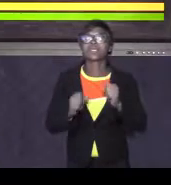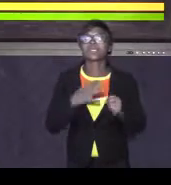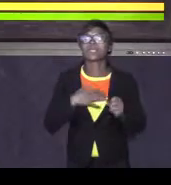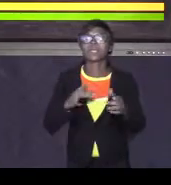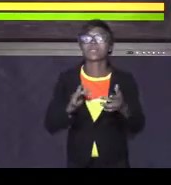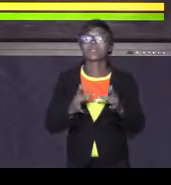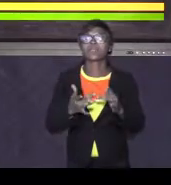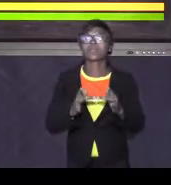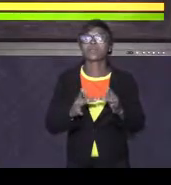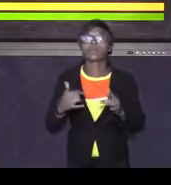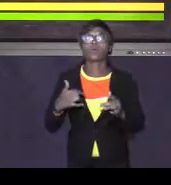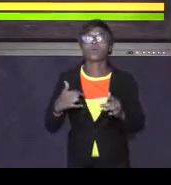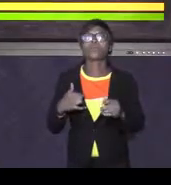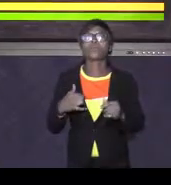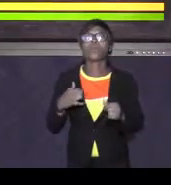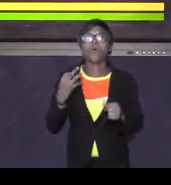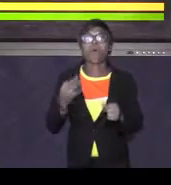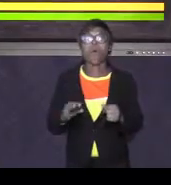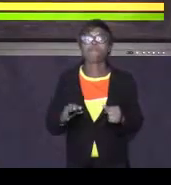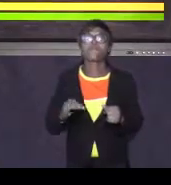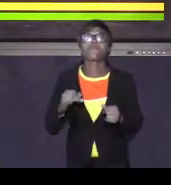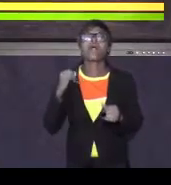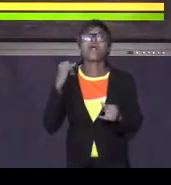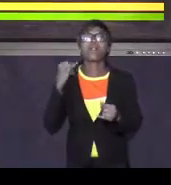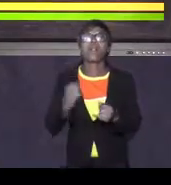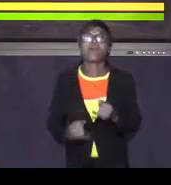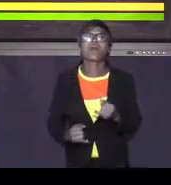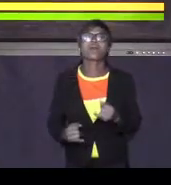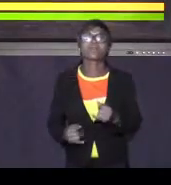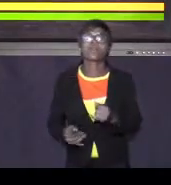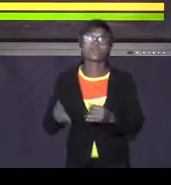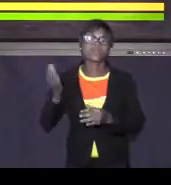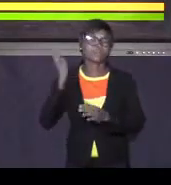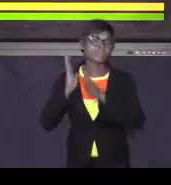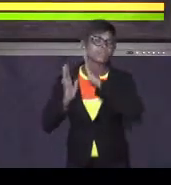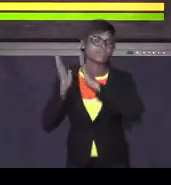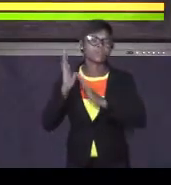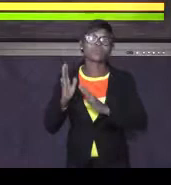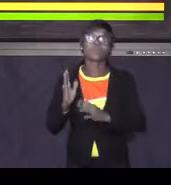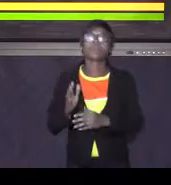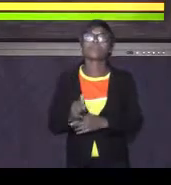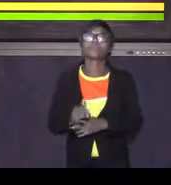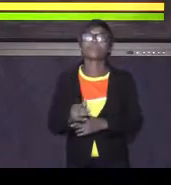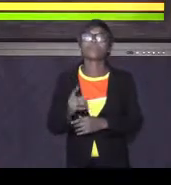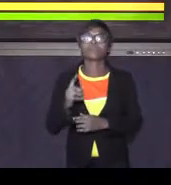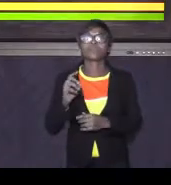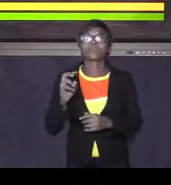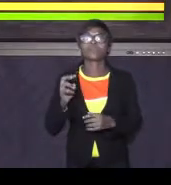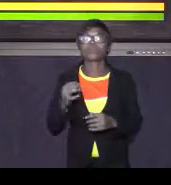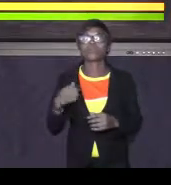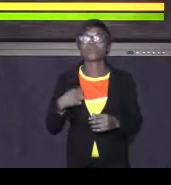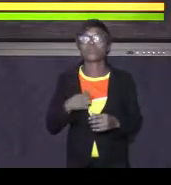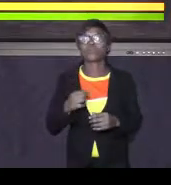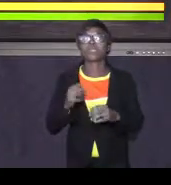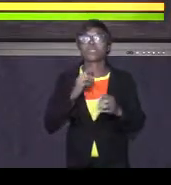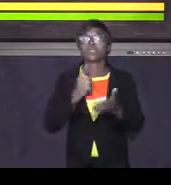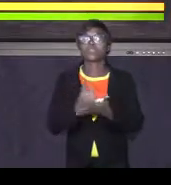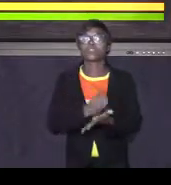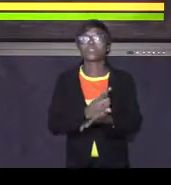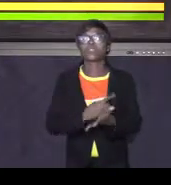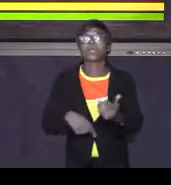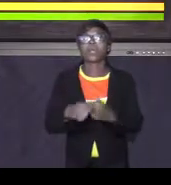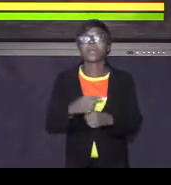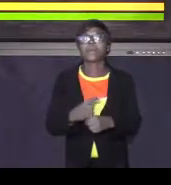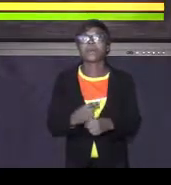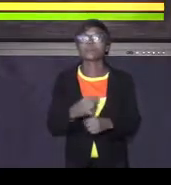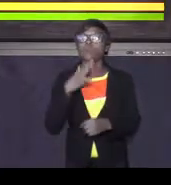we discussed components of white light. There we talked about the 7 colors of rainbow.